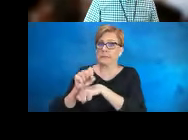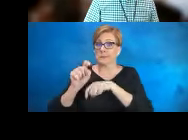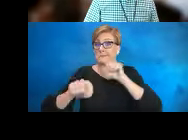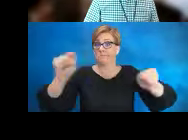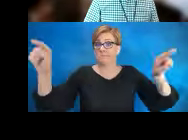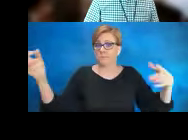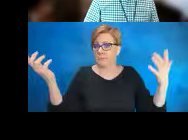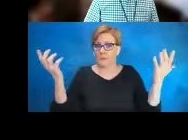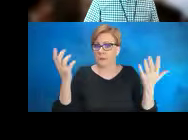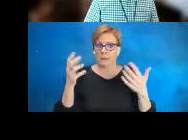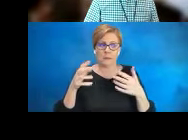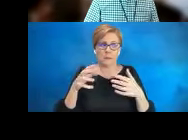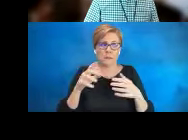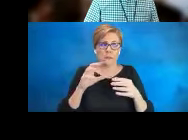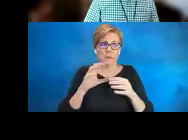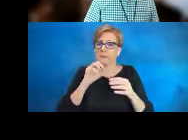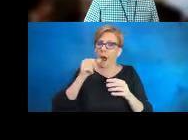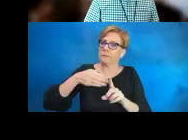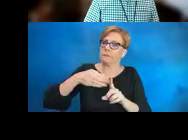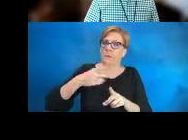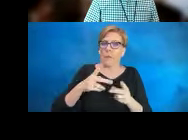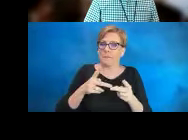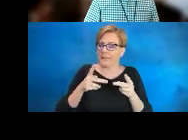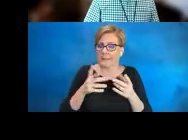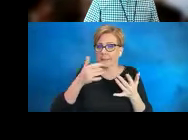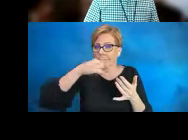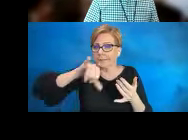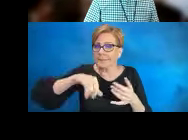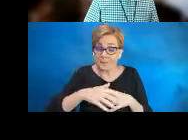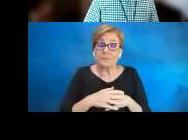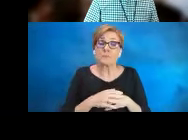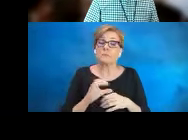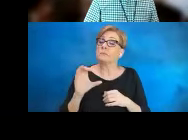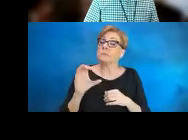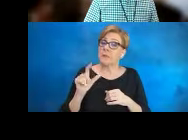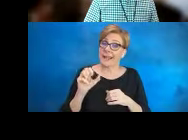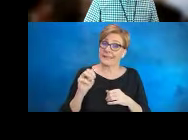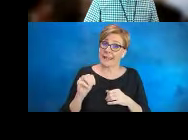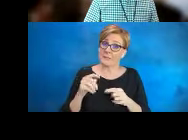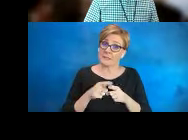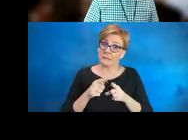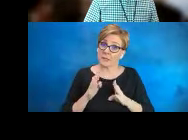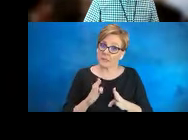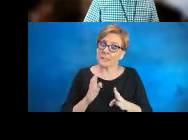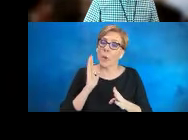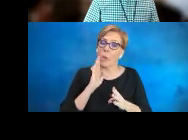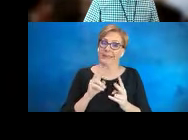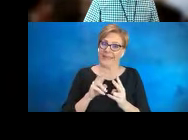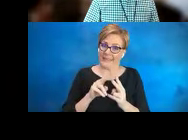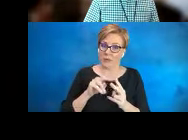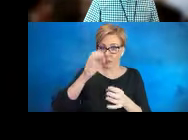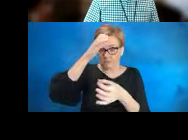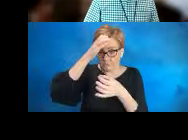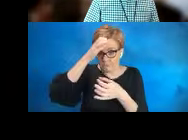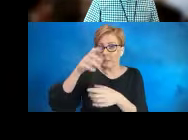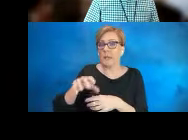But again, the claim specialists tend to be specialized in either SSI or SSDI.